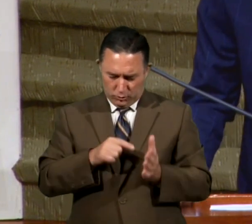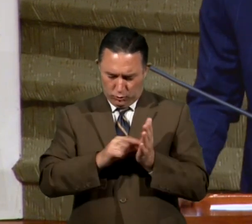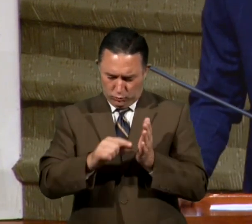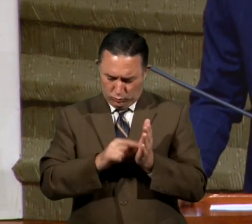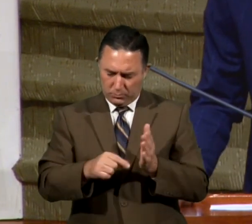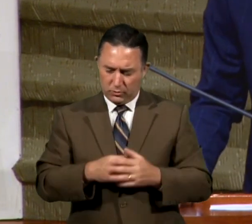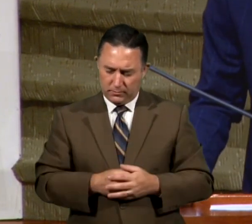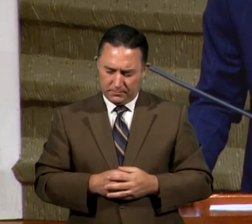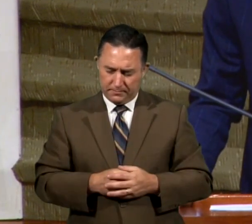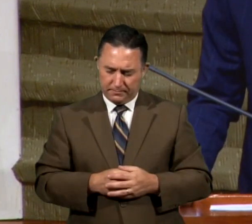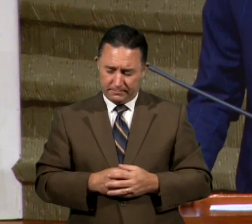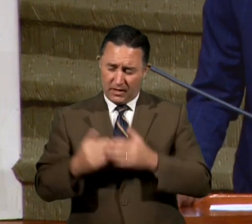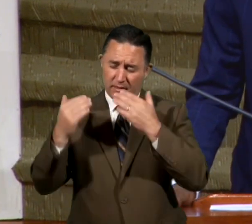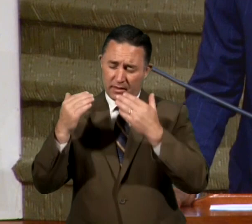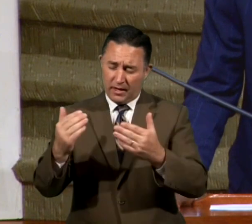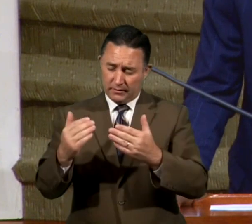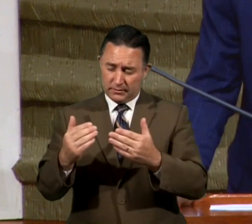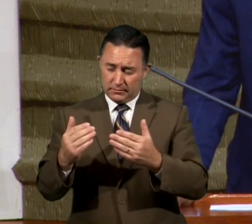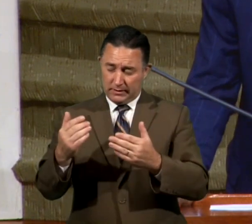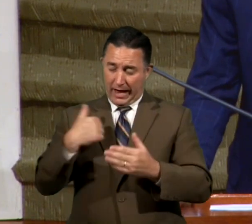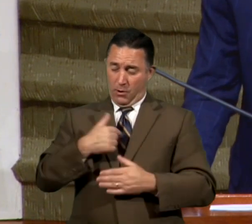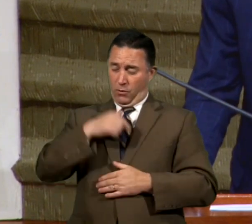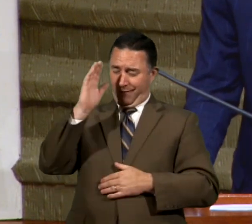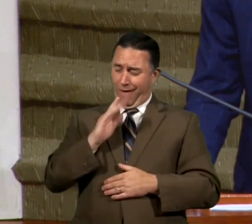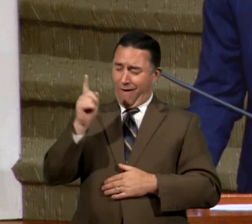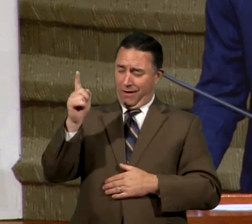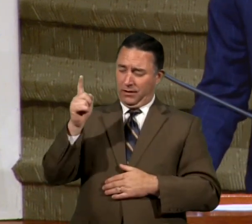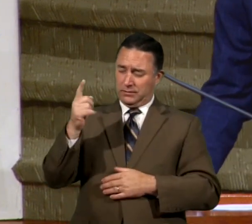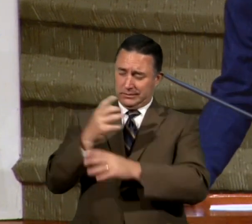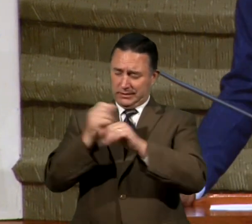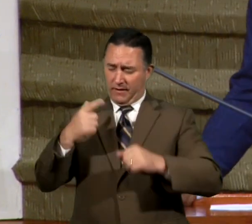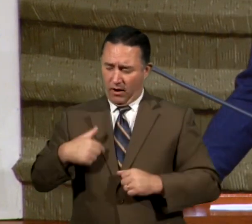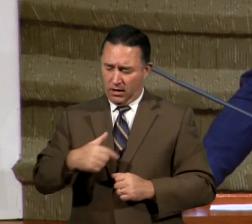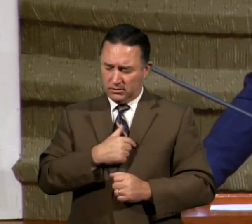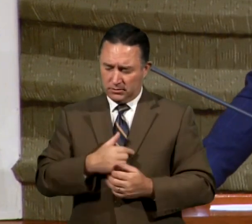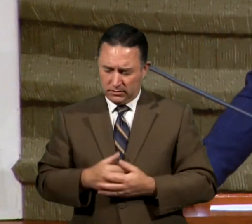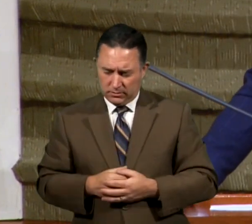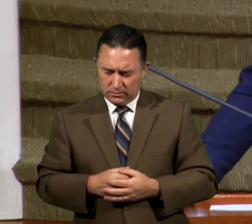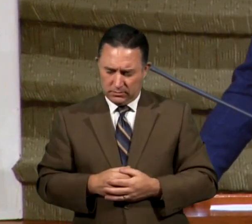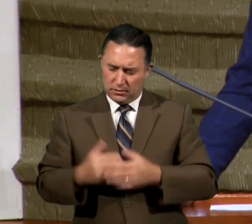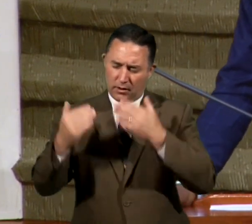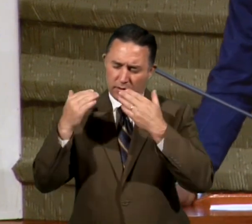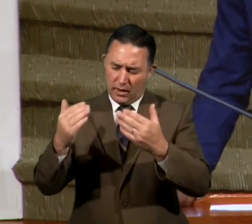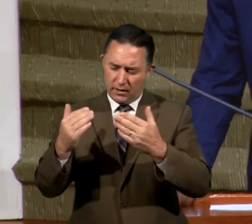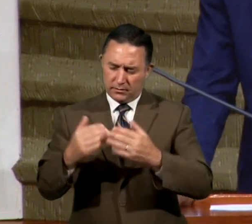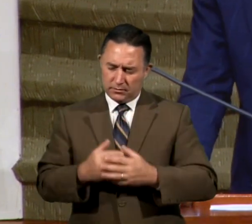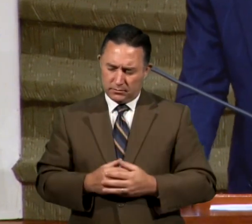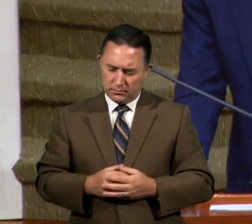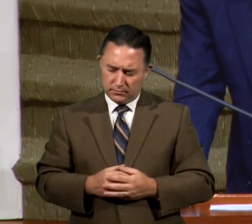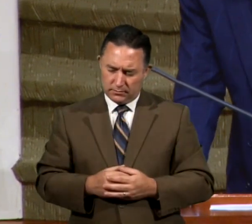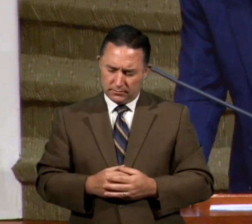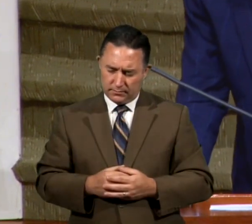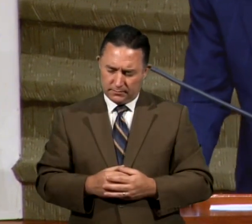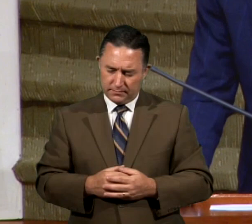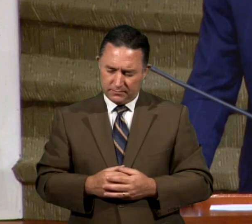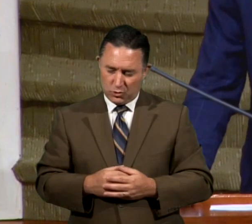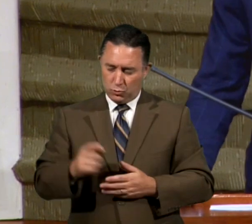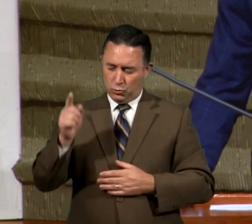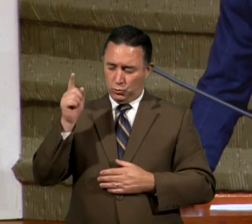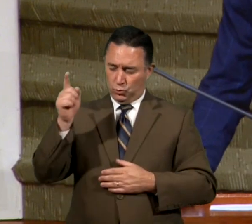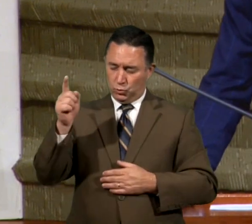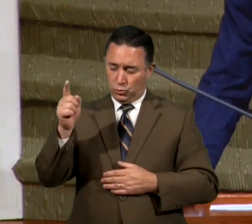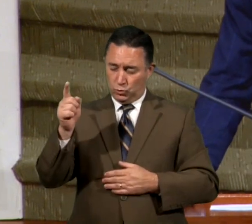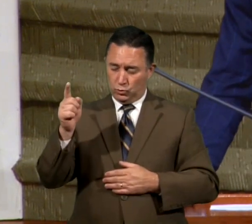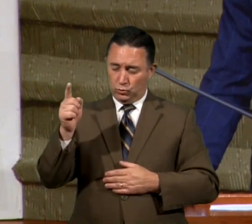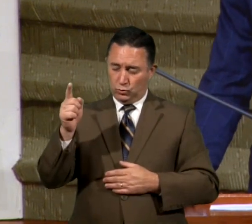scripture. We thank you for being our God. We thank you for saving us. We thank you, Lord, that you